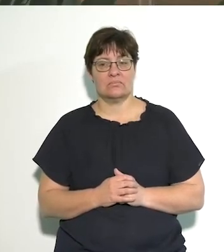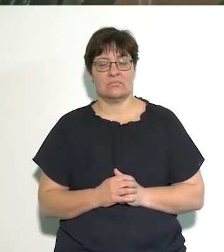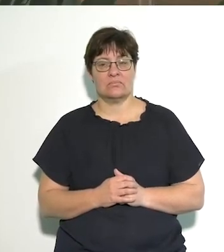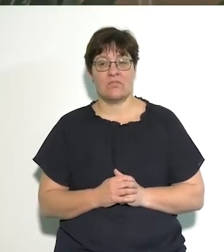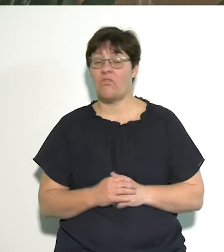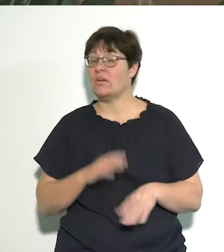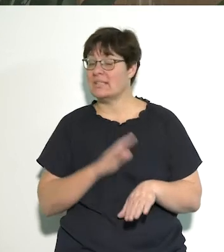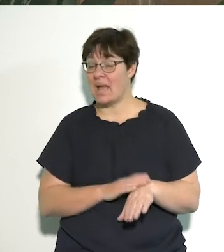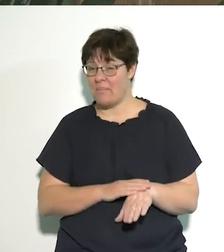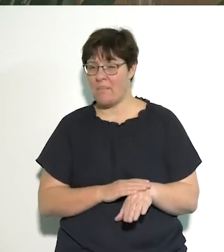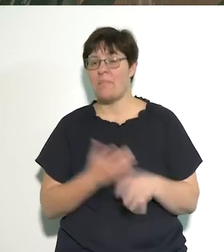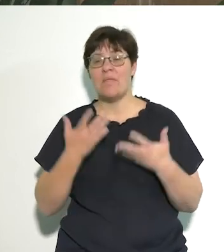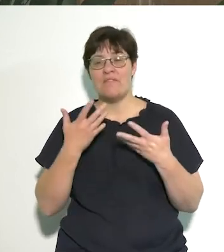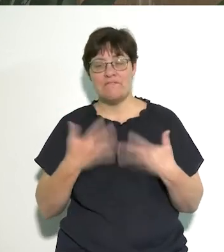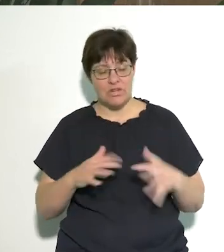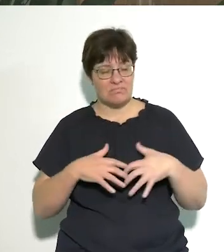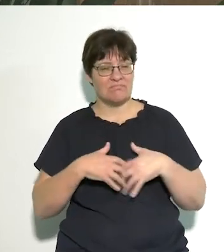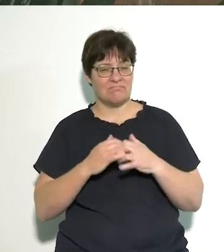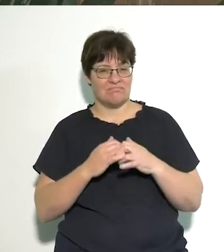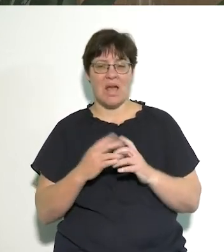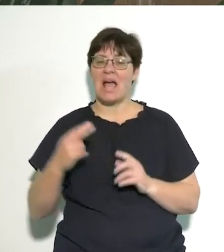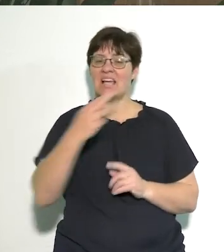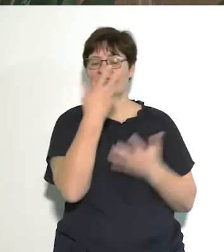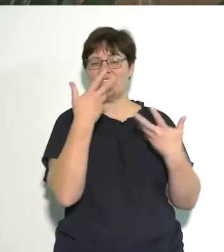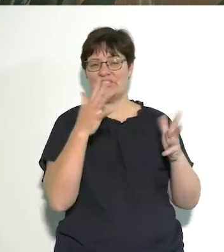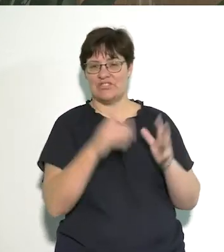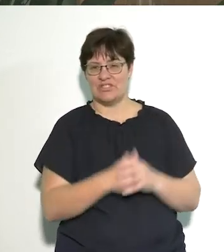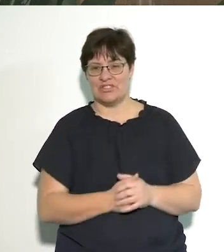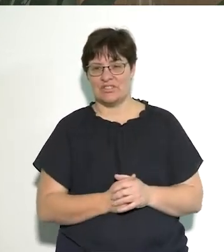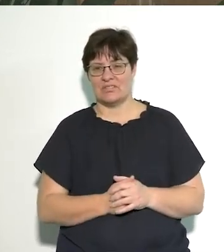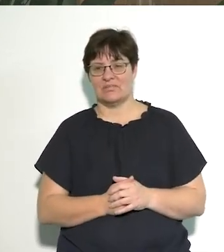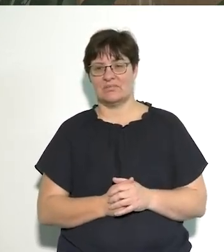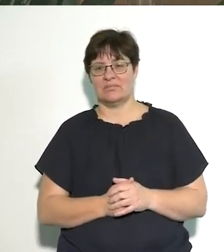For the sake of time, I already have one where I've cut it out already.